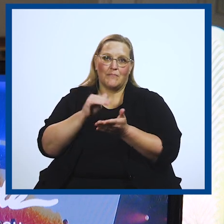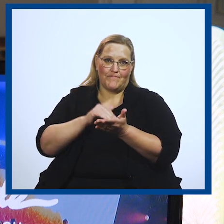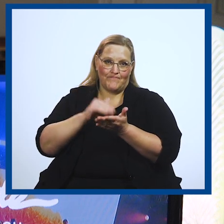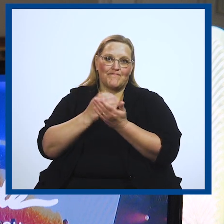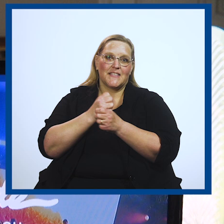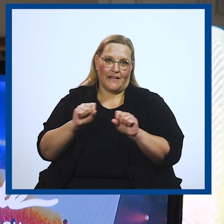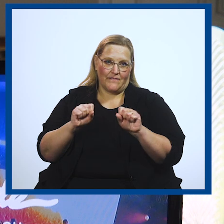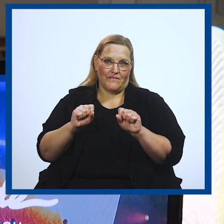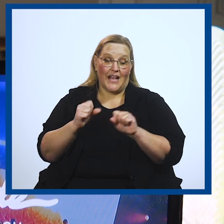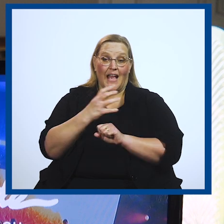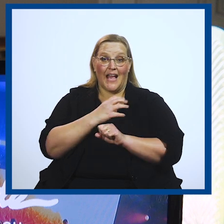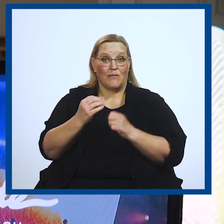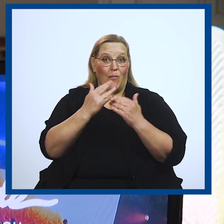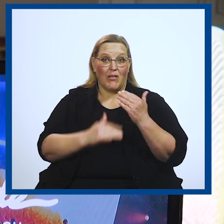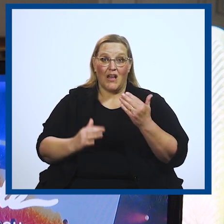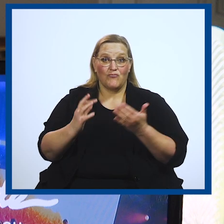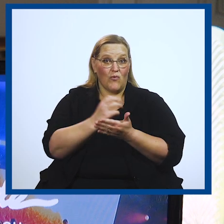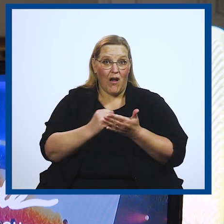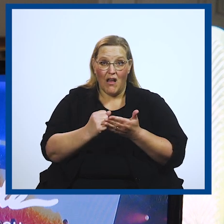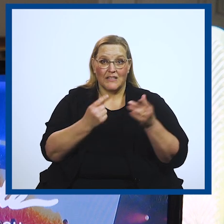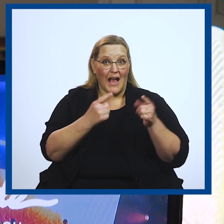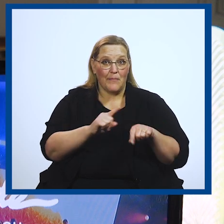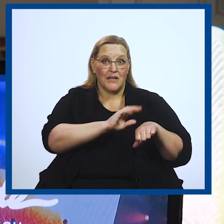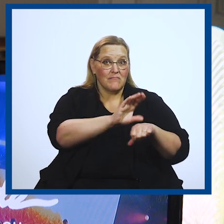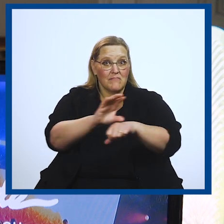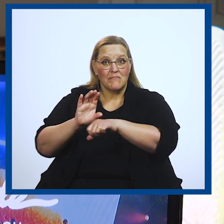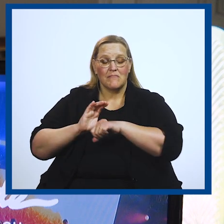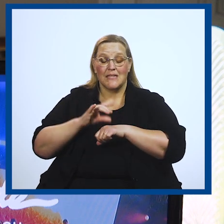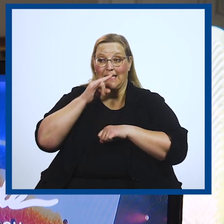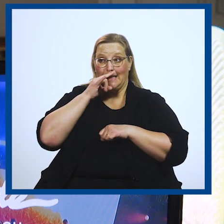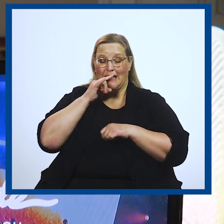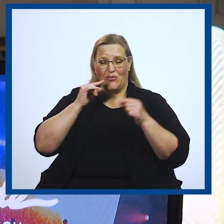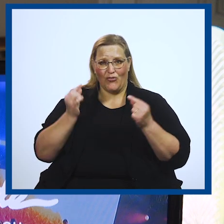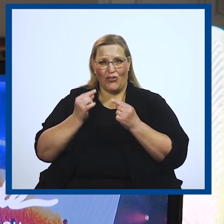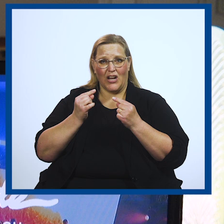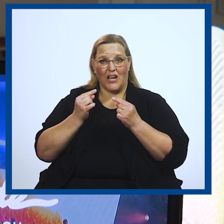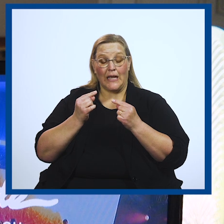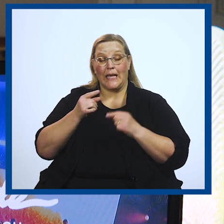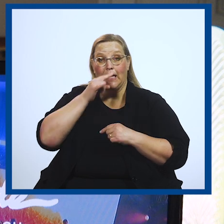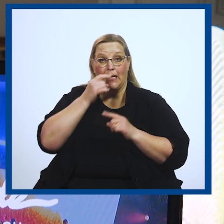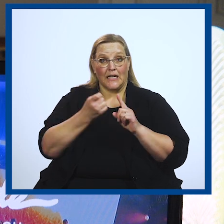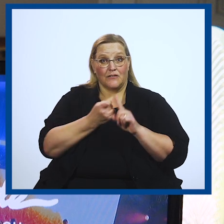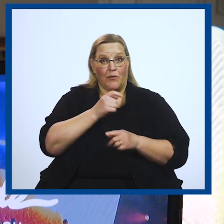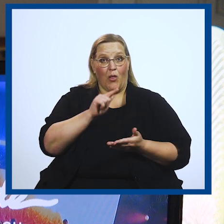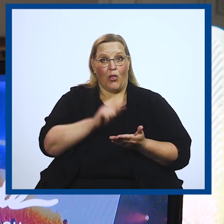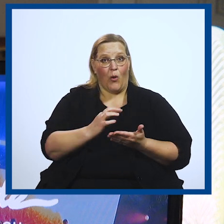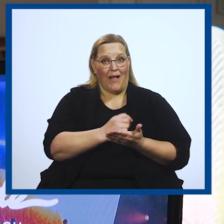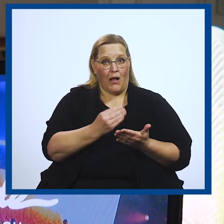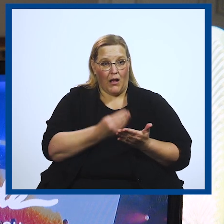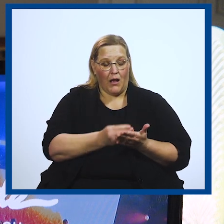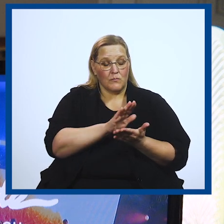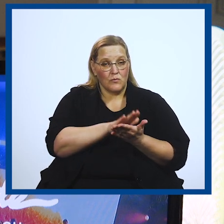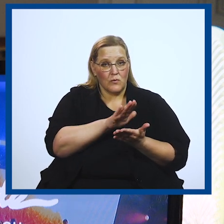There are blood drives on every campus, and kids have been hurting, and kids from low-income schools are still going to their schools to